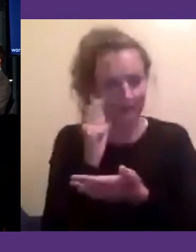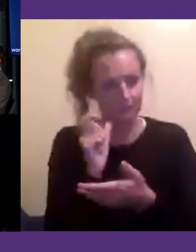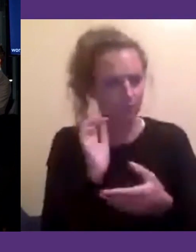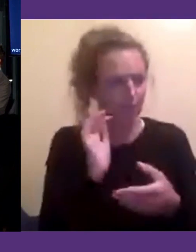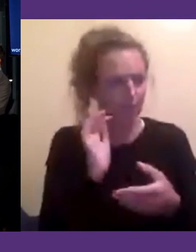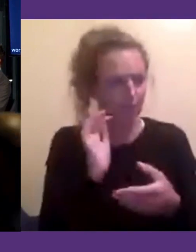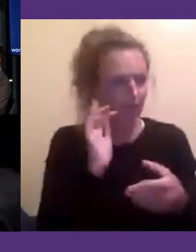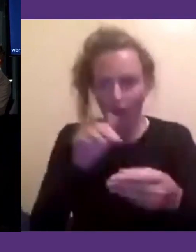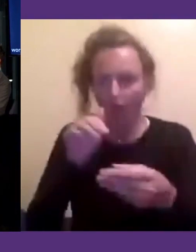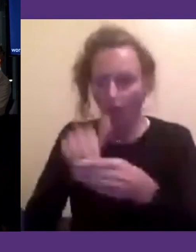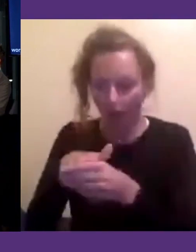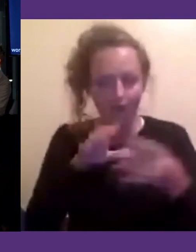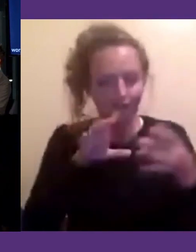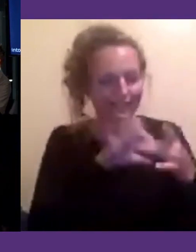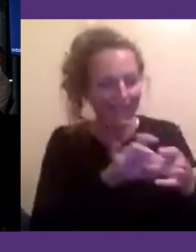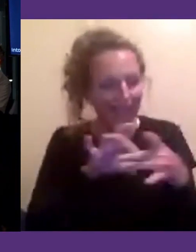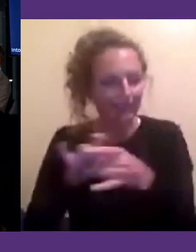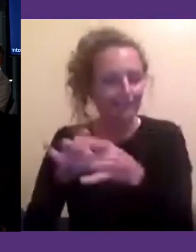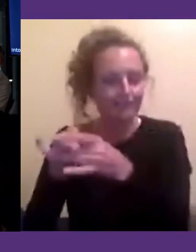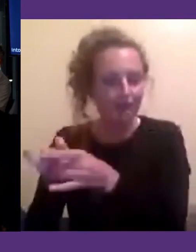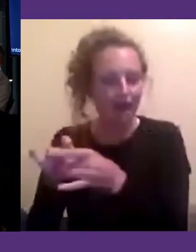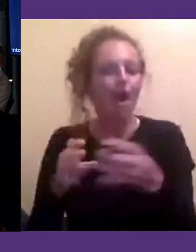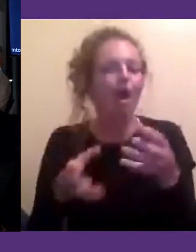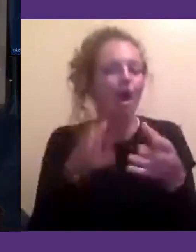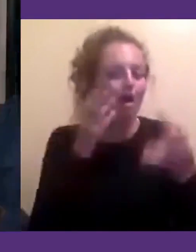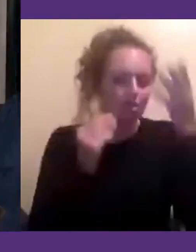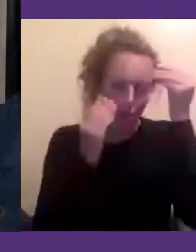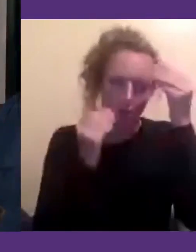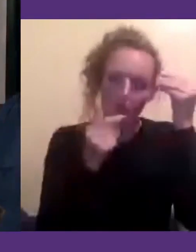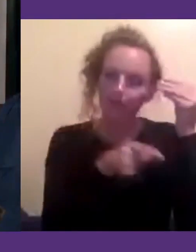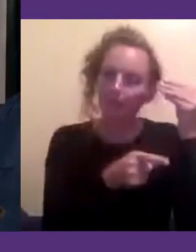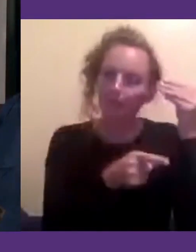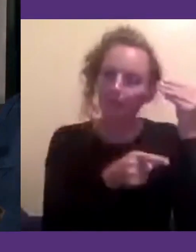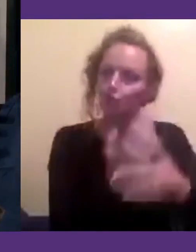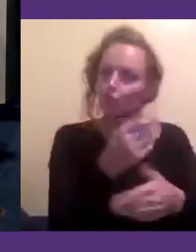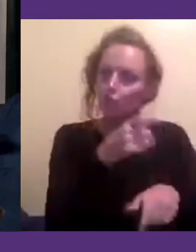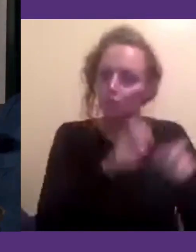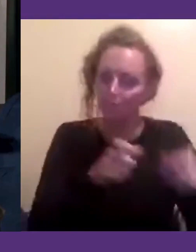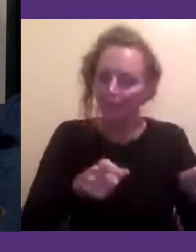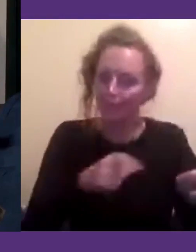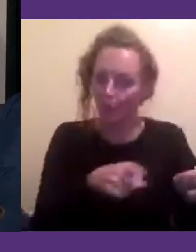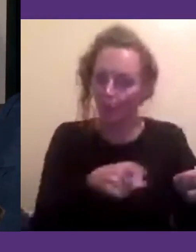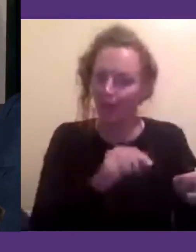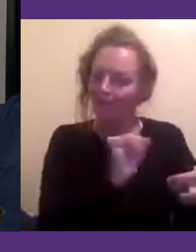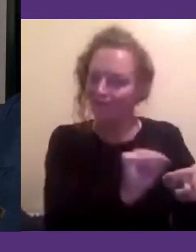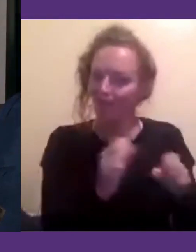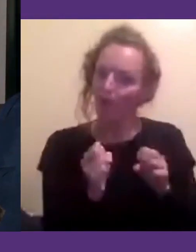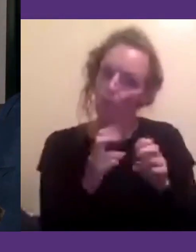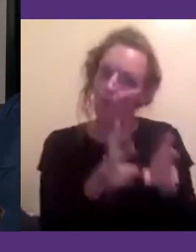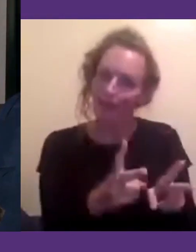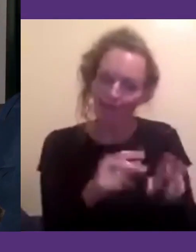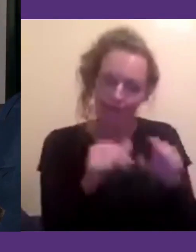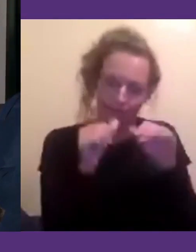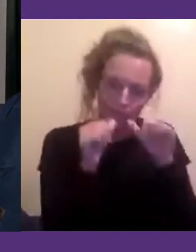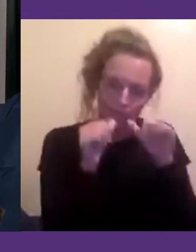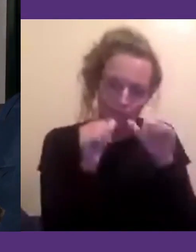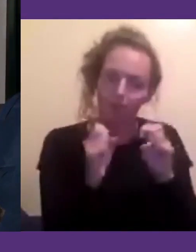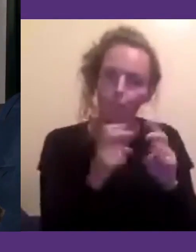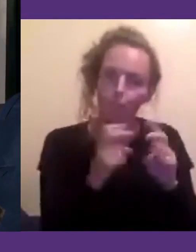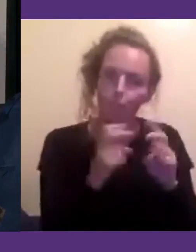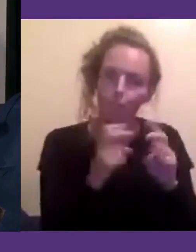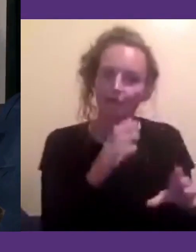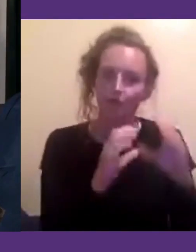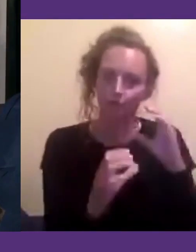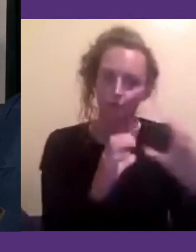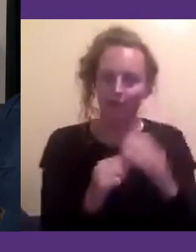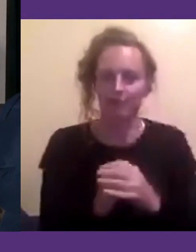right medium and the right format for the right message. Yeah, like you could have one story but then tell it in a million different ways. So, you know, and